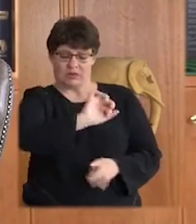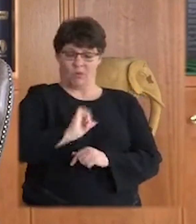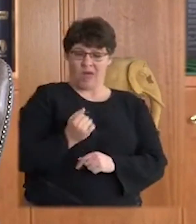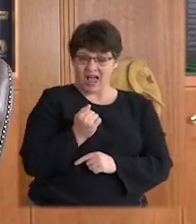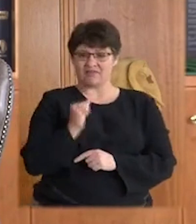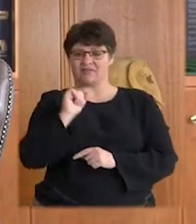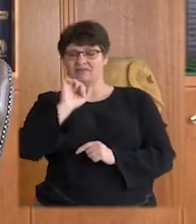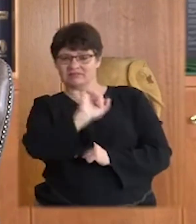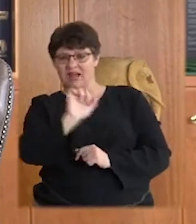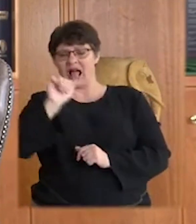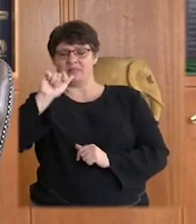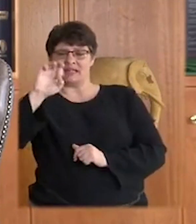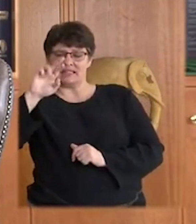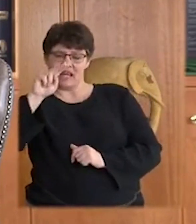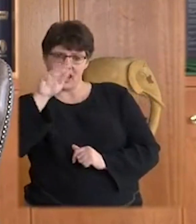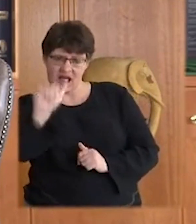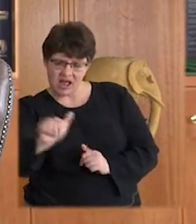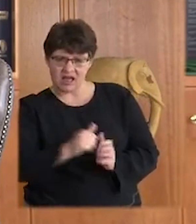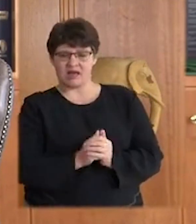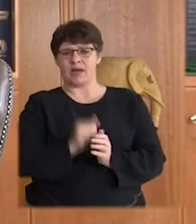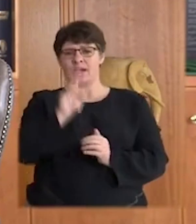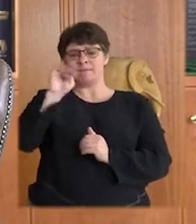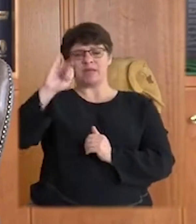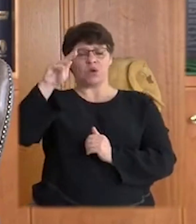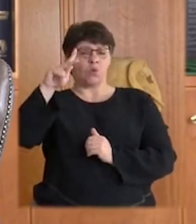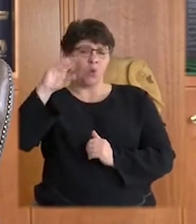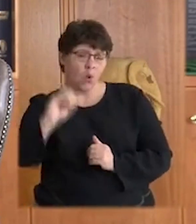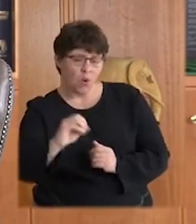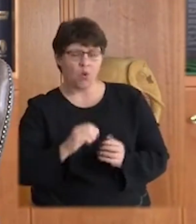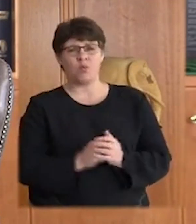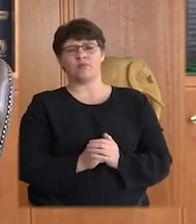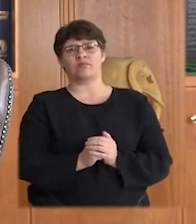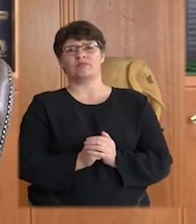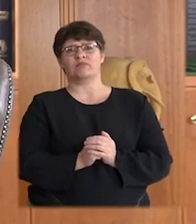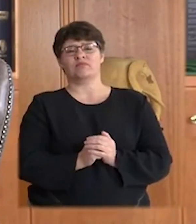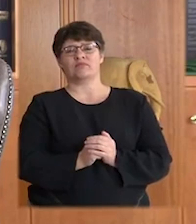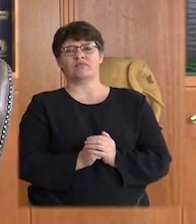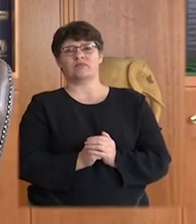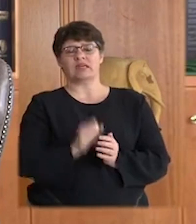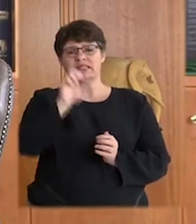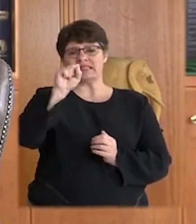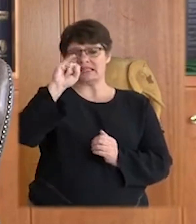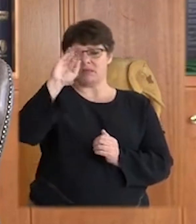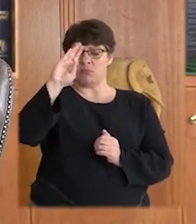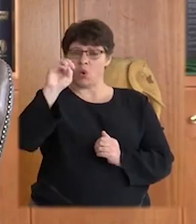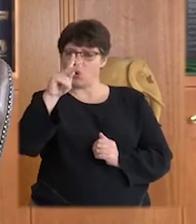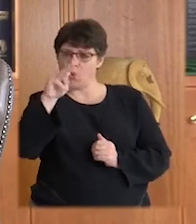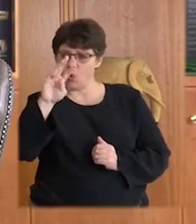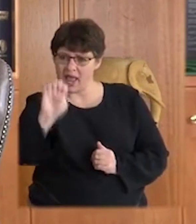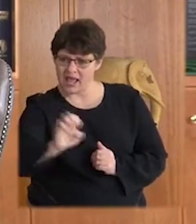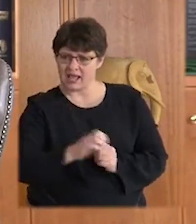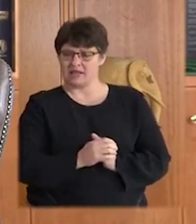Sisulu, Stephen Bantu Biko, Robert Mangaliso Sobukwe,